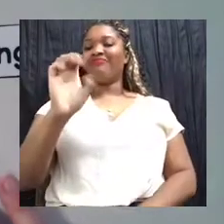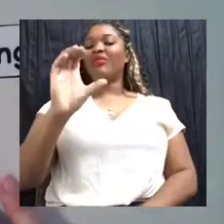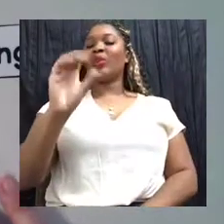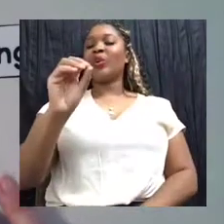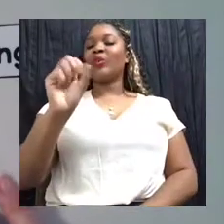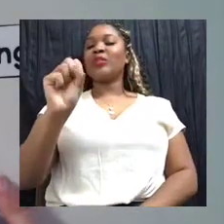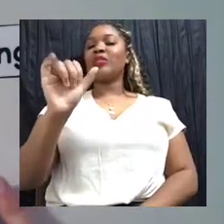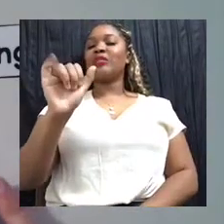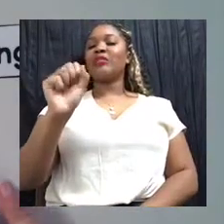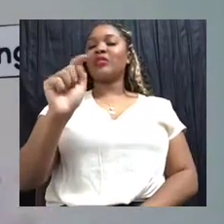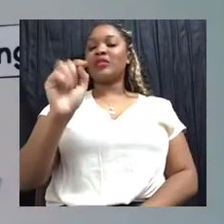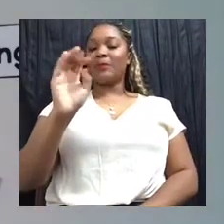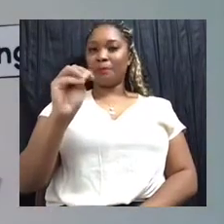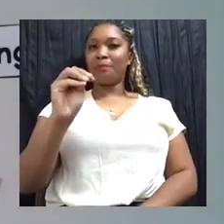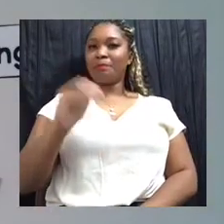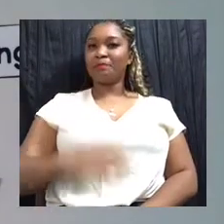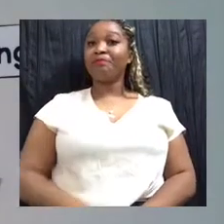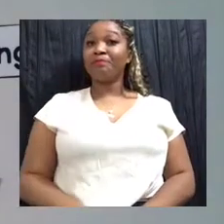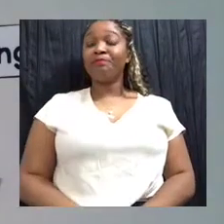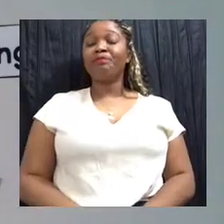an ecosystem.